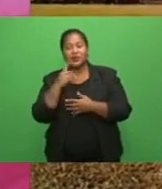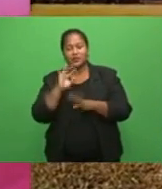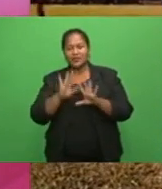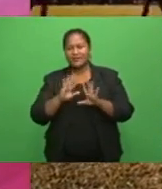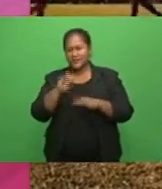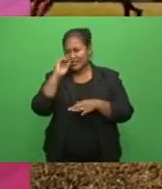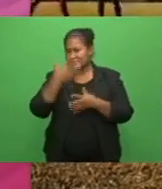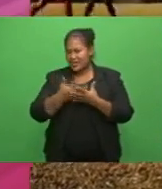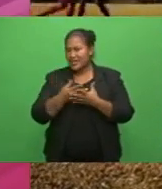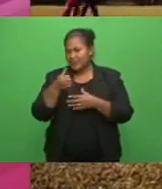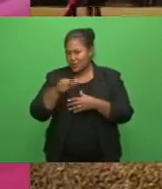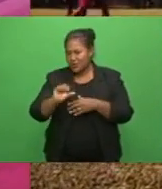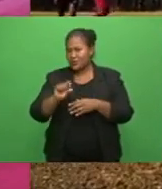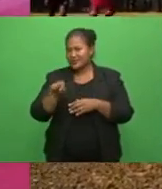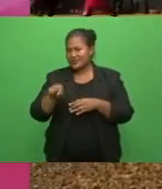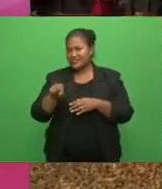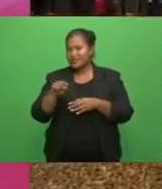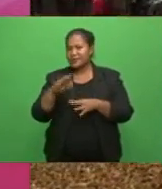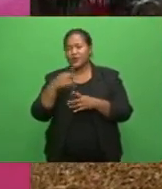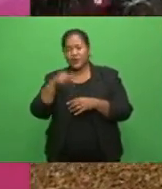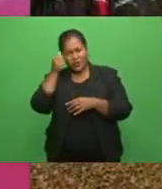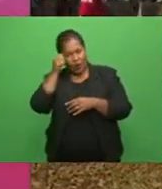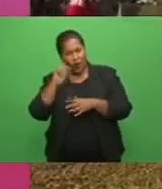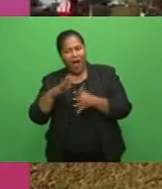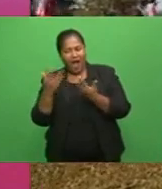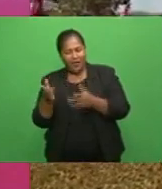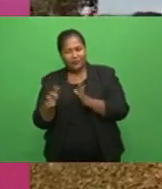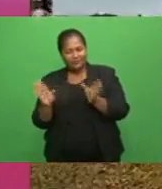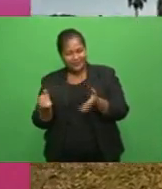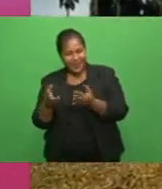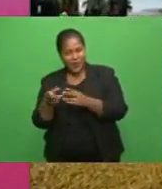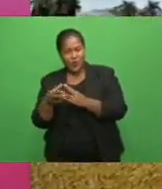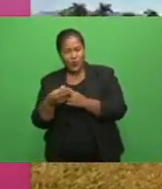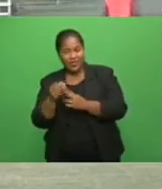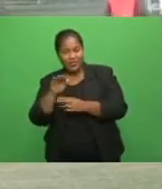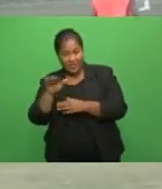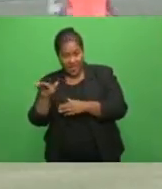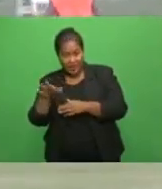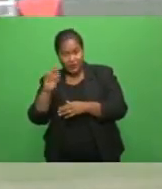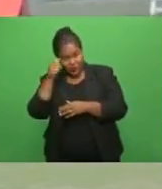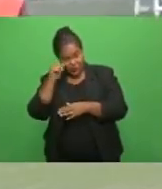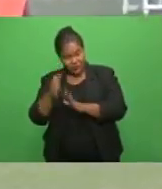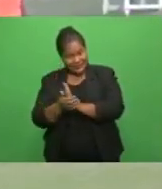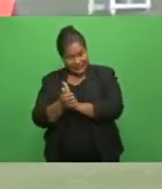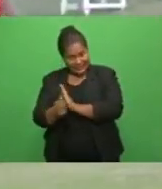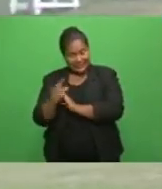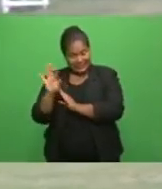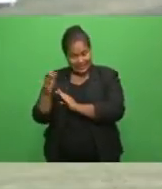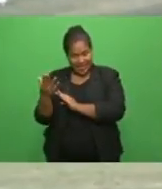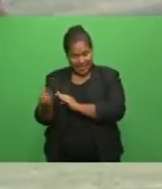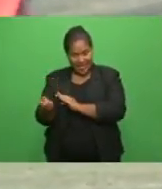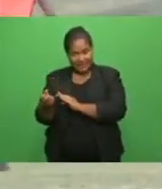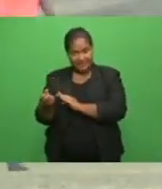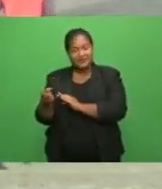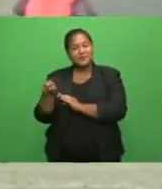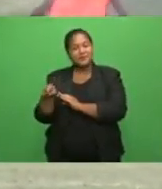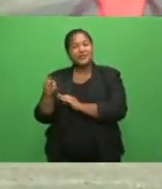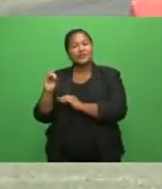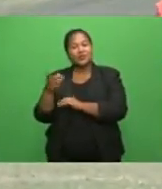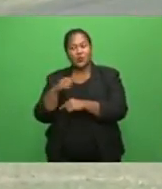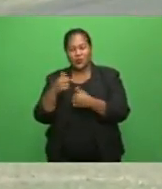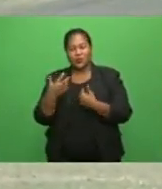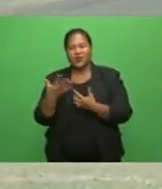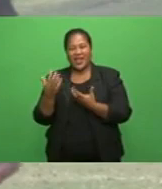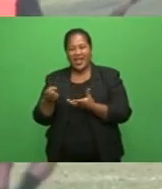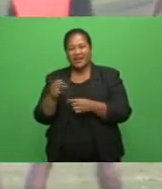have made use of this new transfer window well. They have, the backline, if you can say, it's a bar backline, which we had our